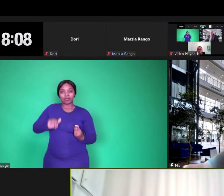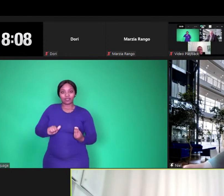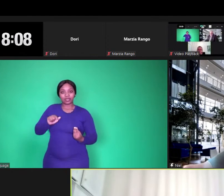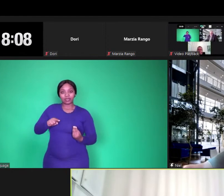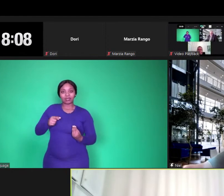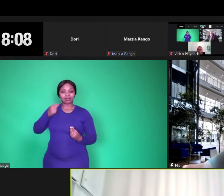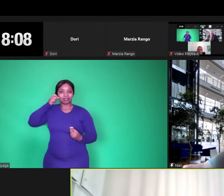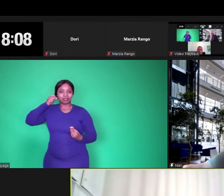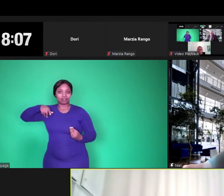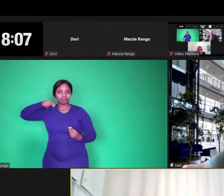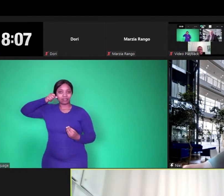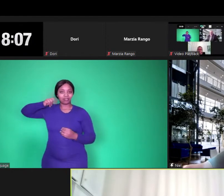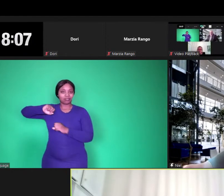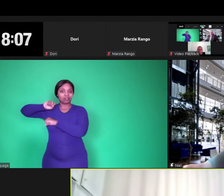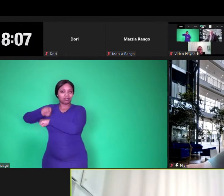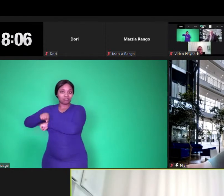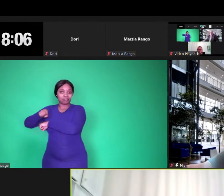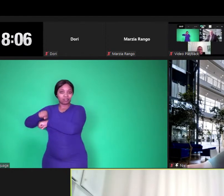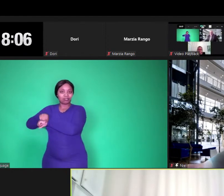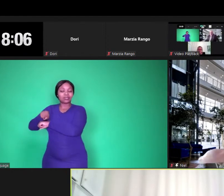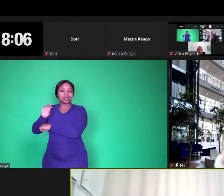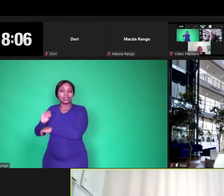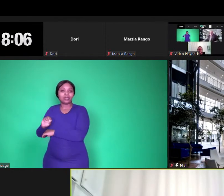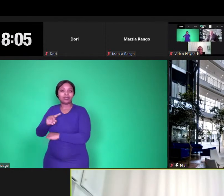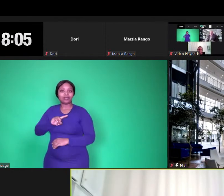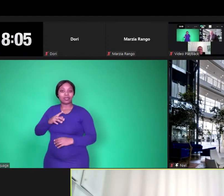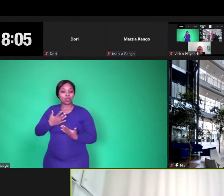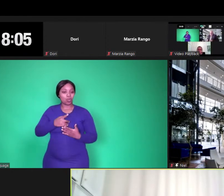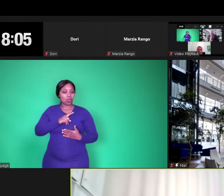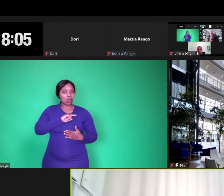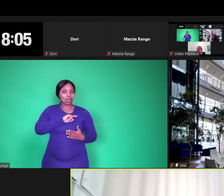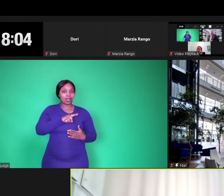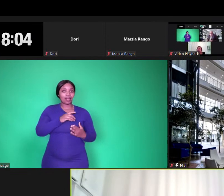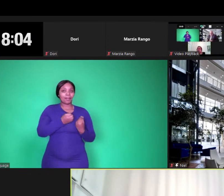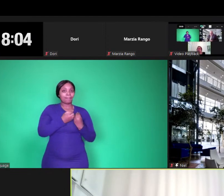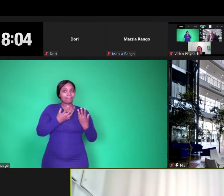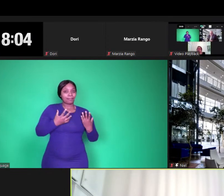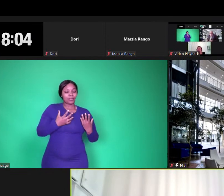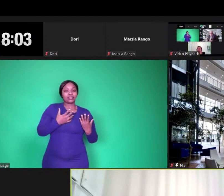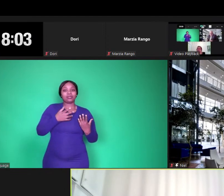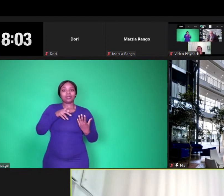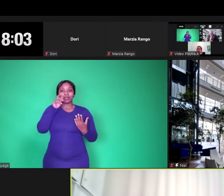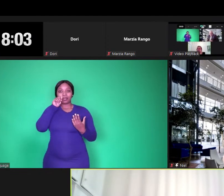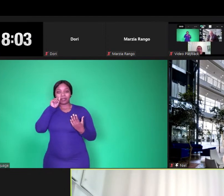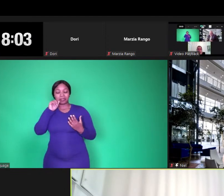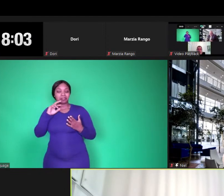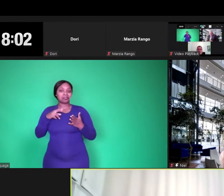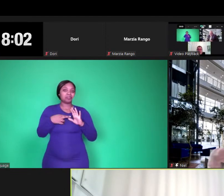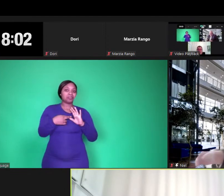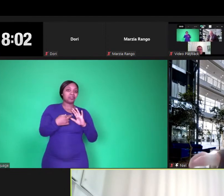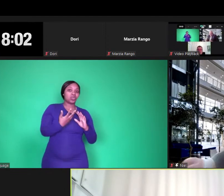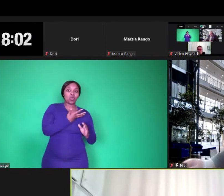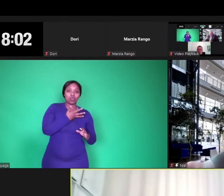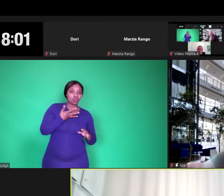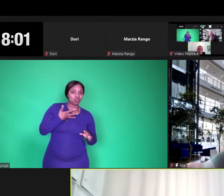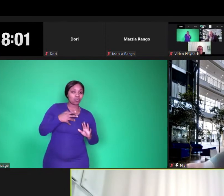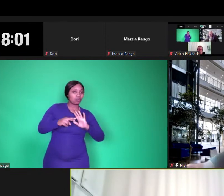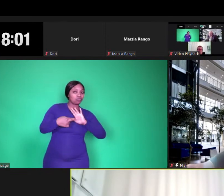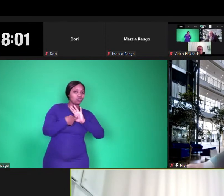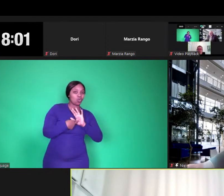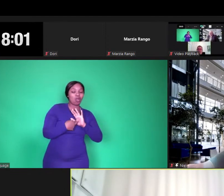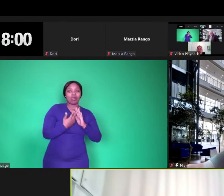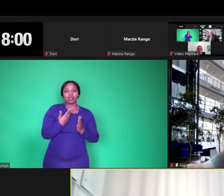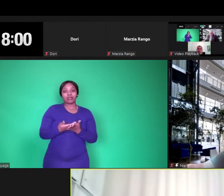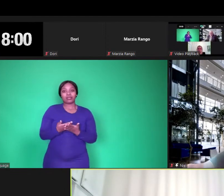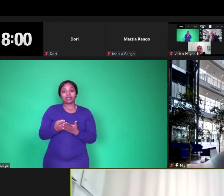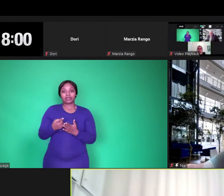often provide men a mothering role in the absence of biological mothers, or even when they're present